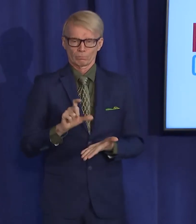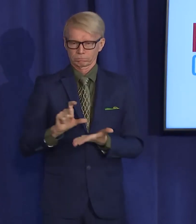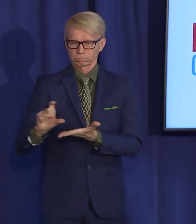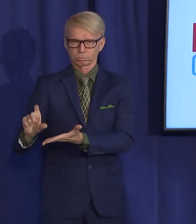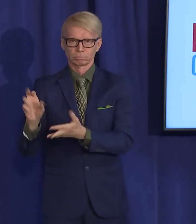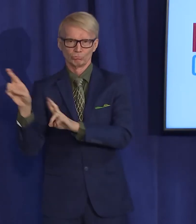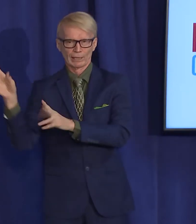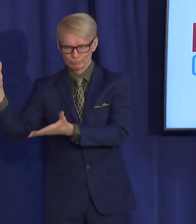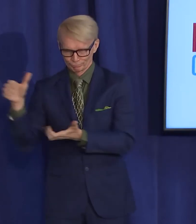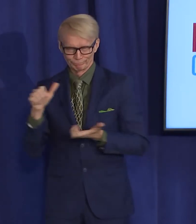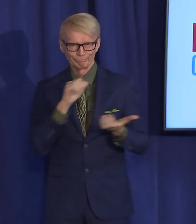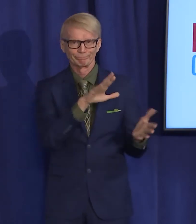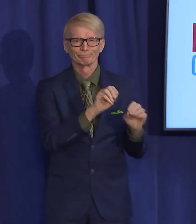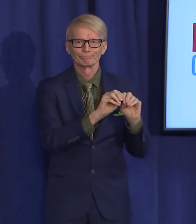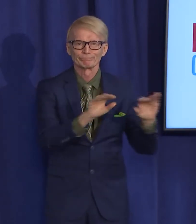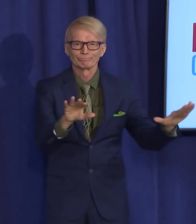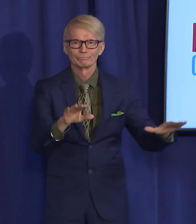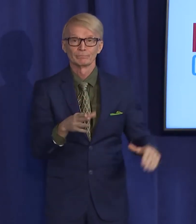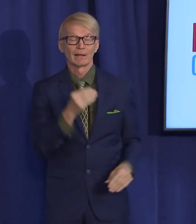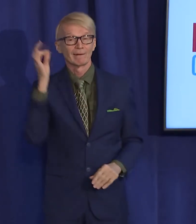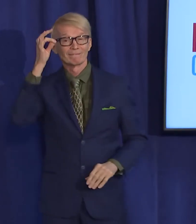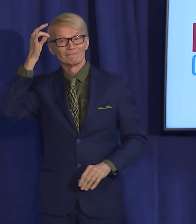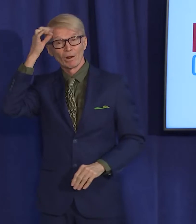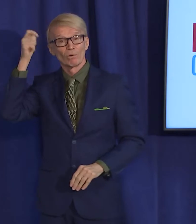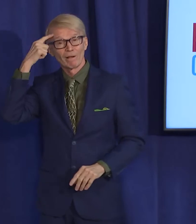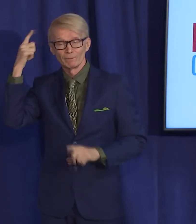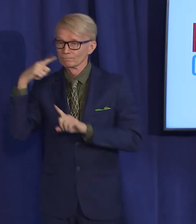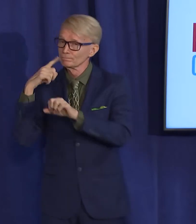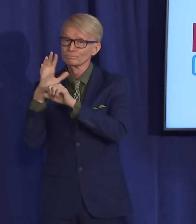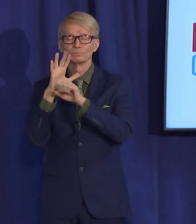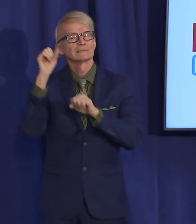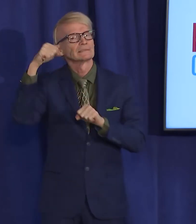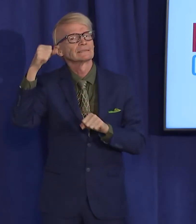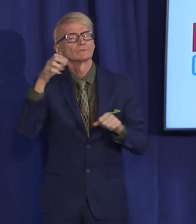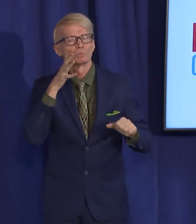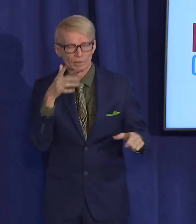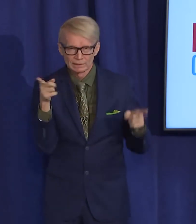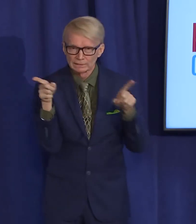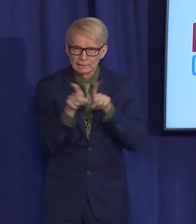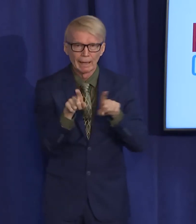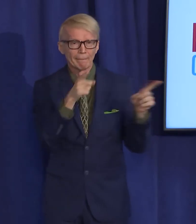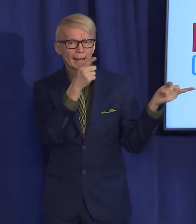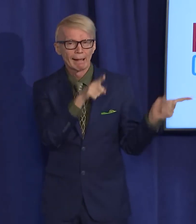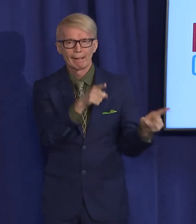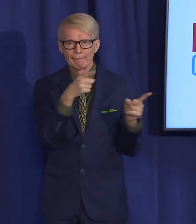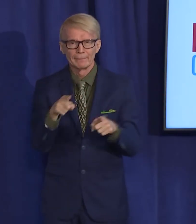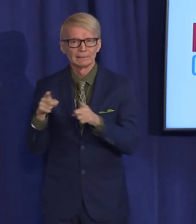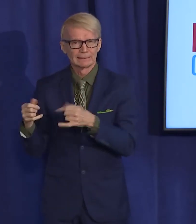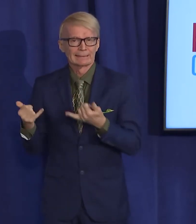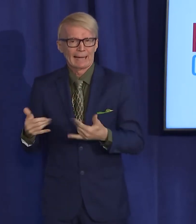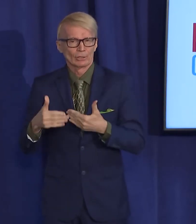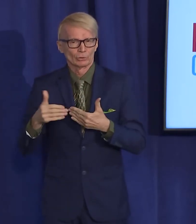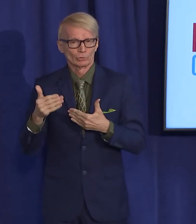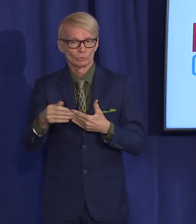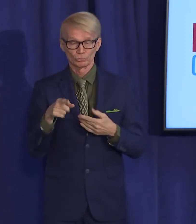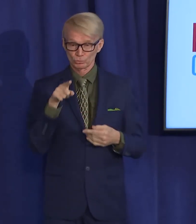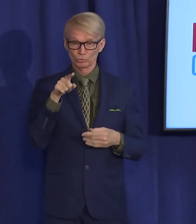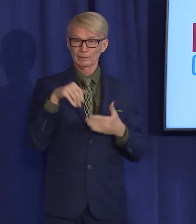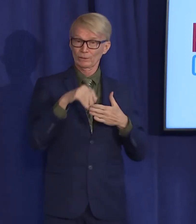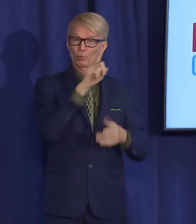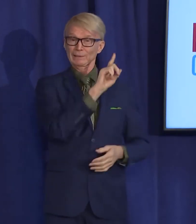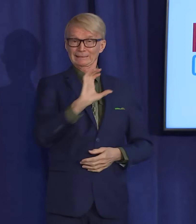on everything we're hearing from the federal government, that the same thing will happen. So if you are in 1C and you're anxious to be